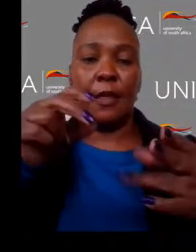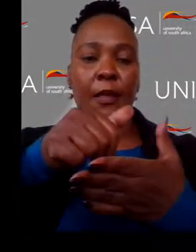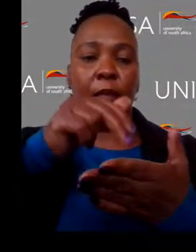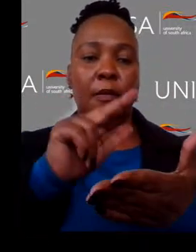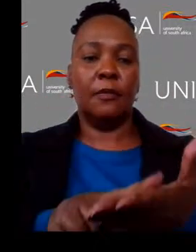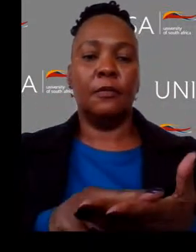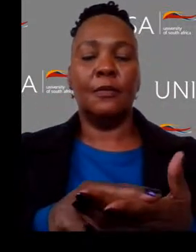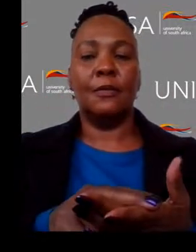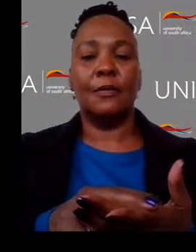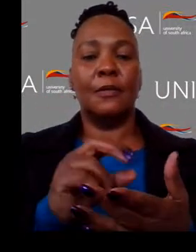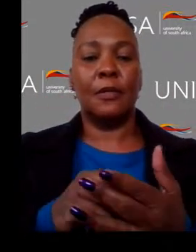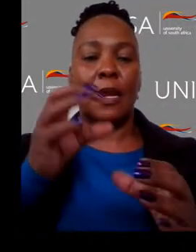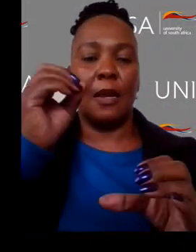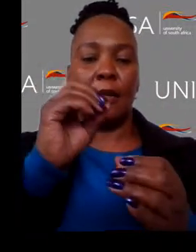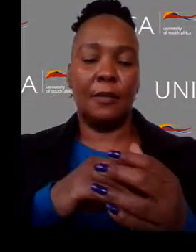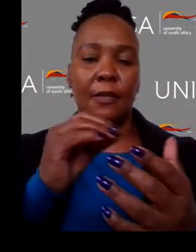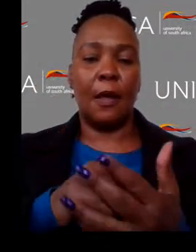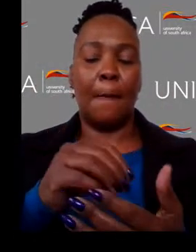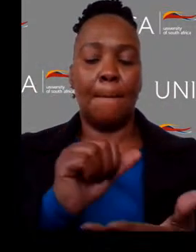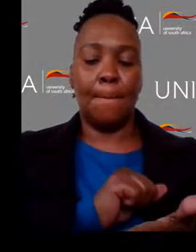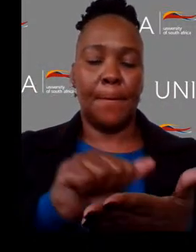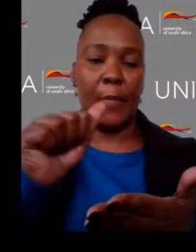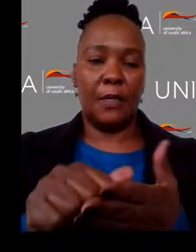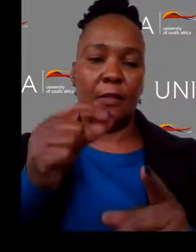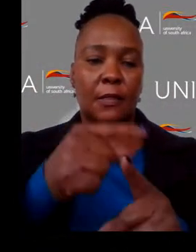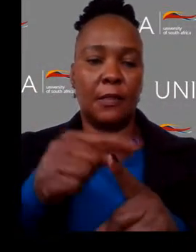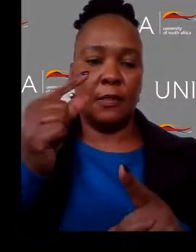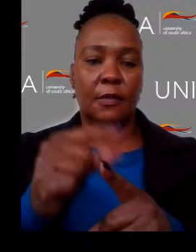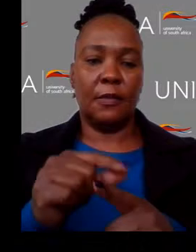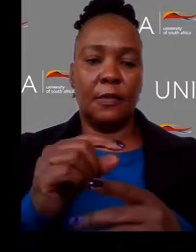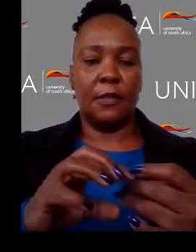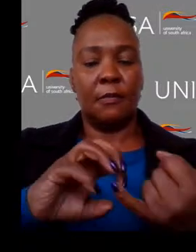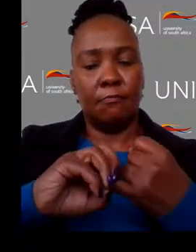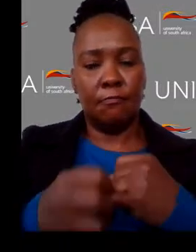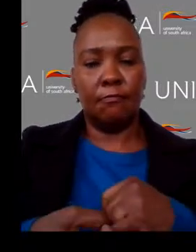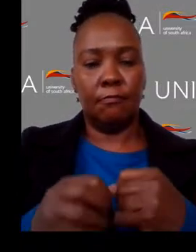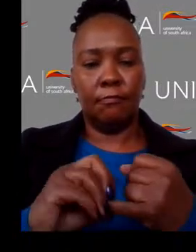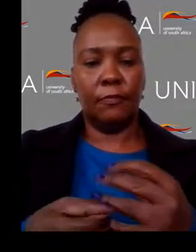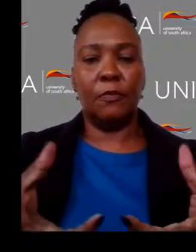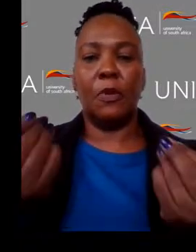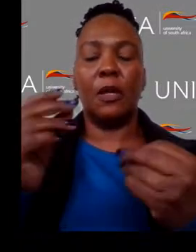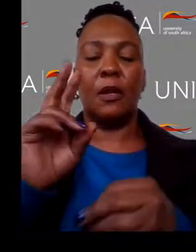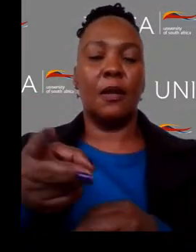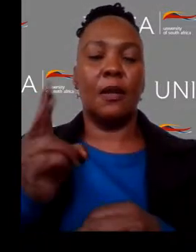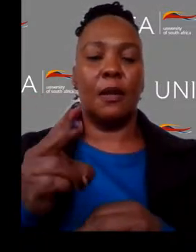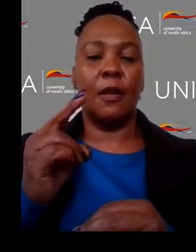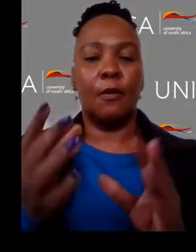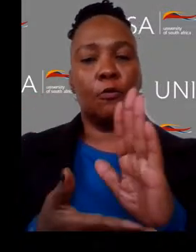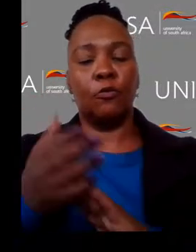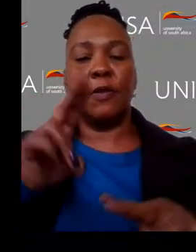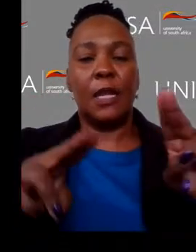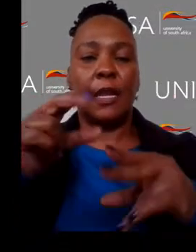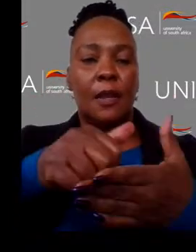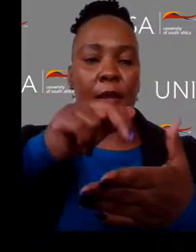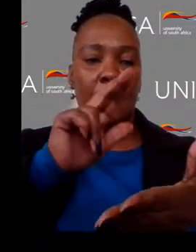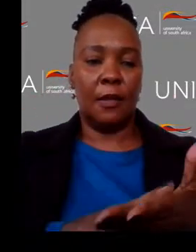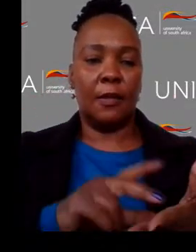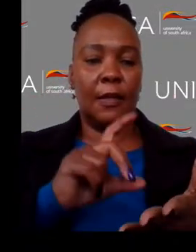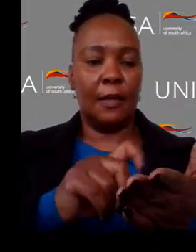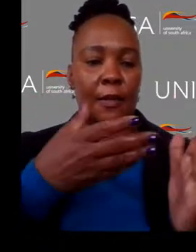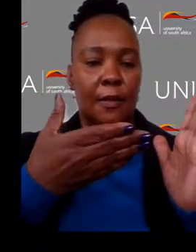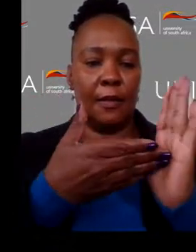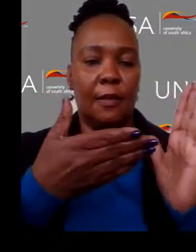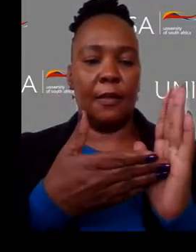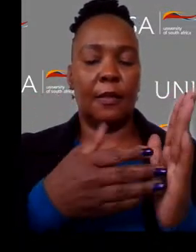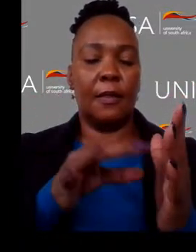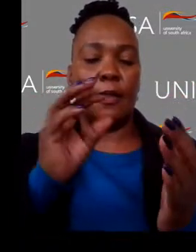enter password. It's start attempt. If you get it again, just go to the Invigilator app, click on it, enter